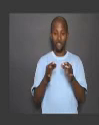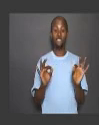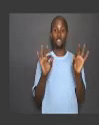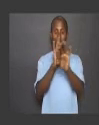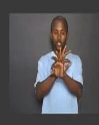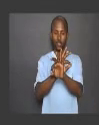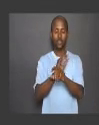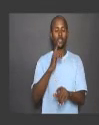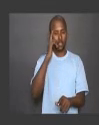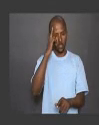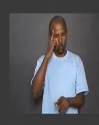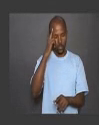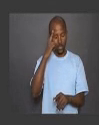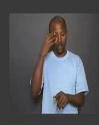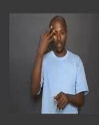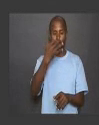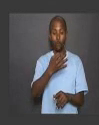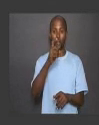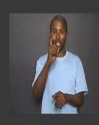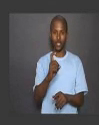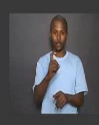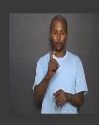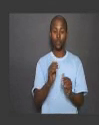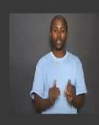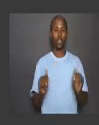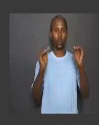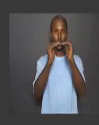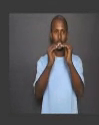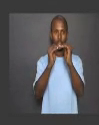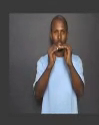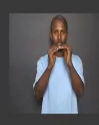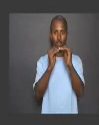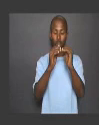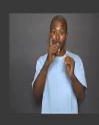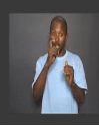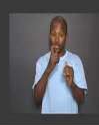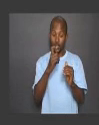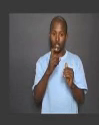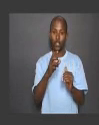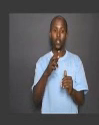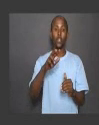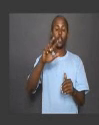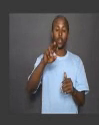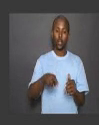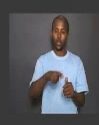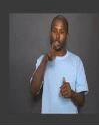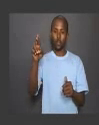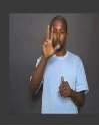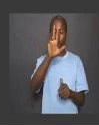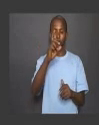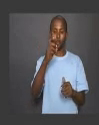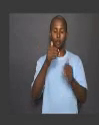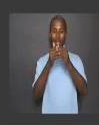us consider f of x equals x cubed minus